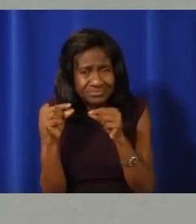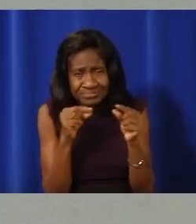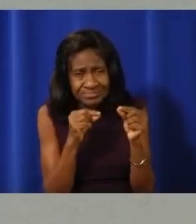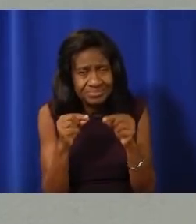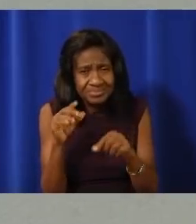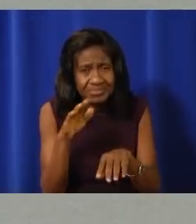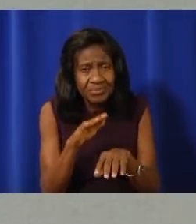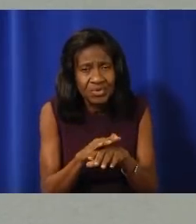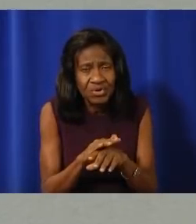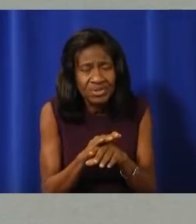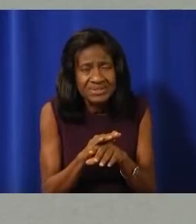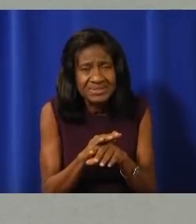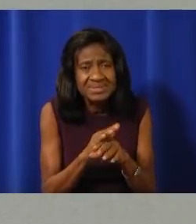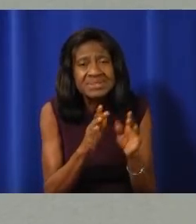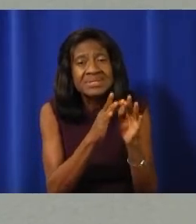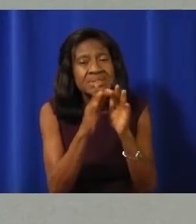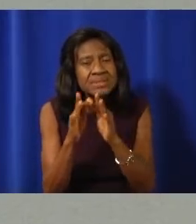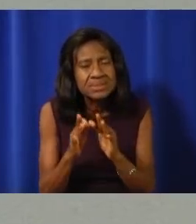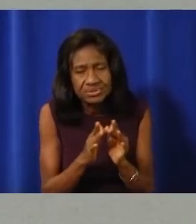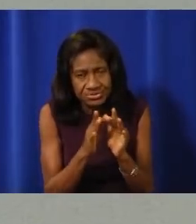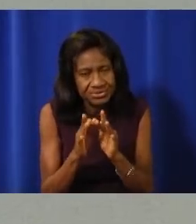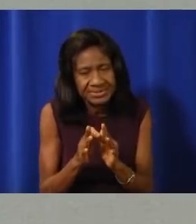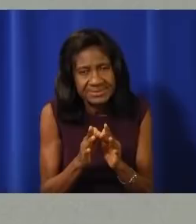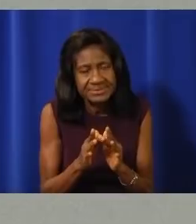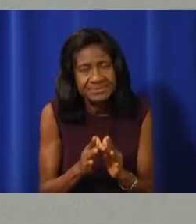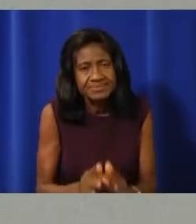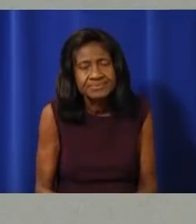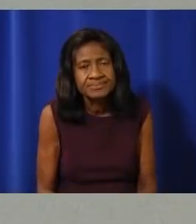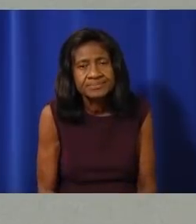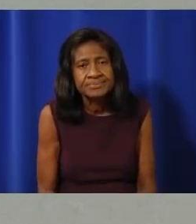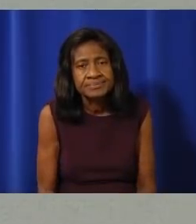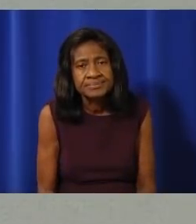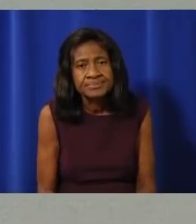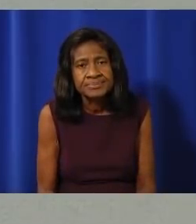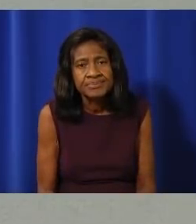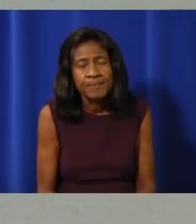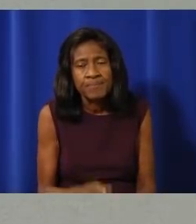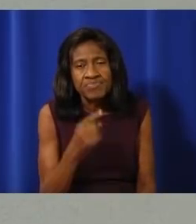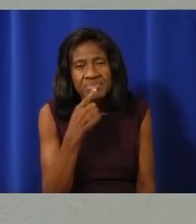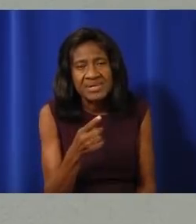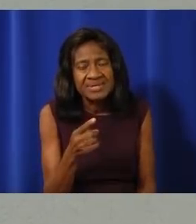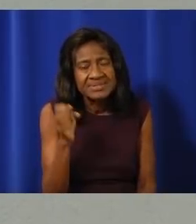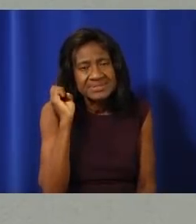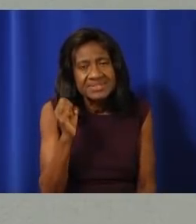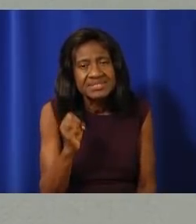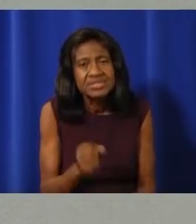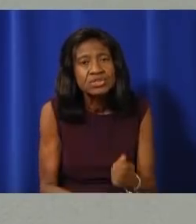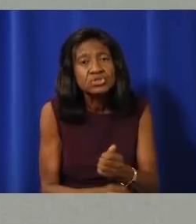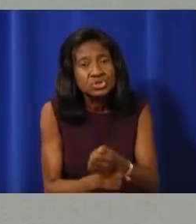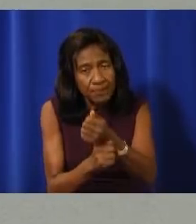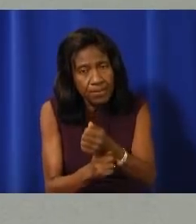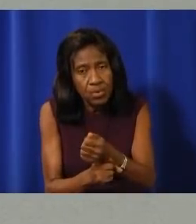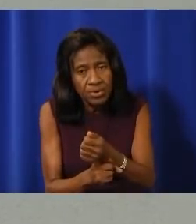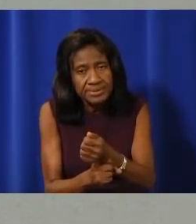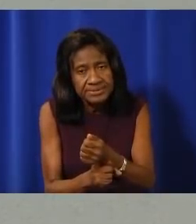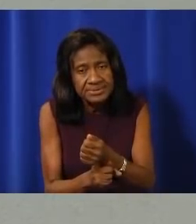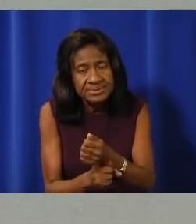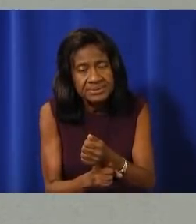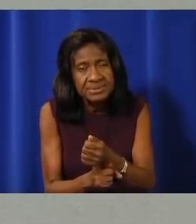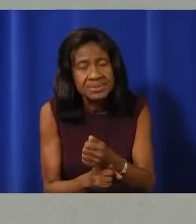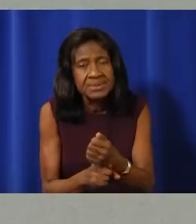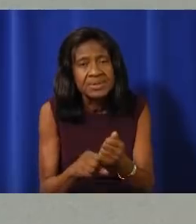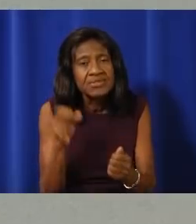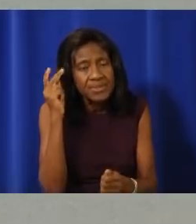and anguish to many people. So I just want to say that I fully support the decisions that the Premier has